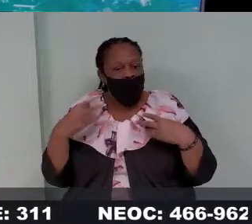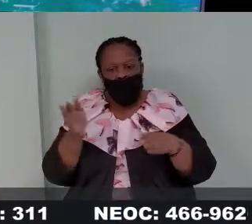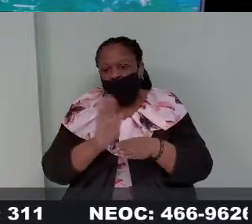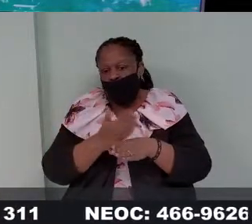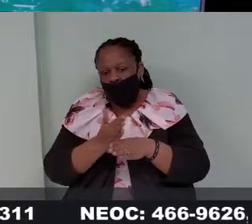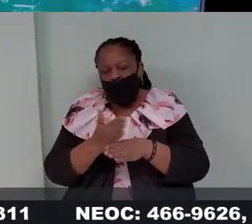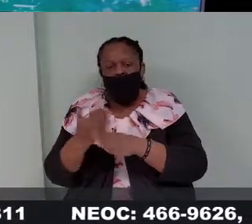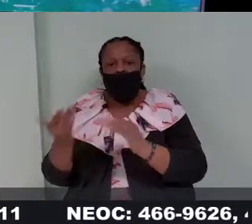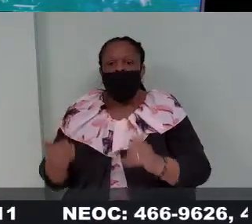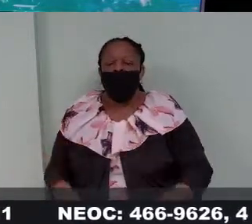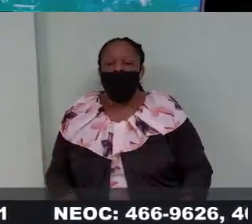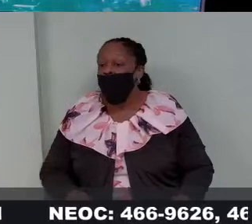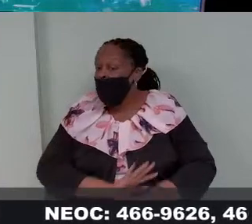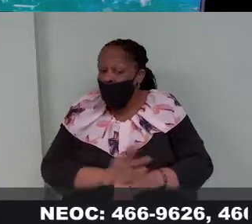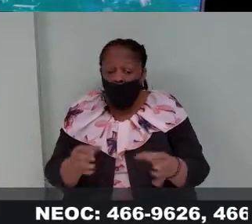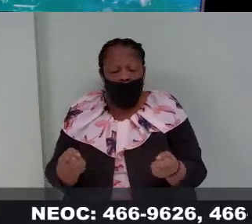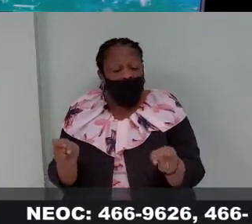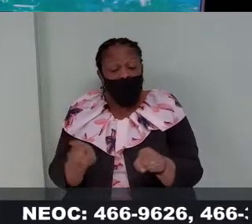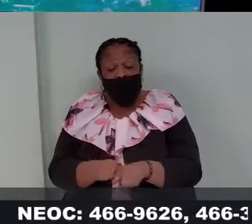asking you to play your part.